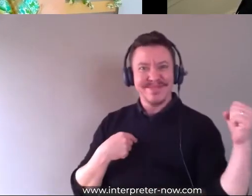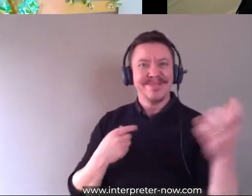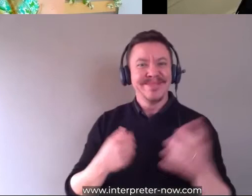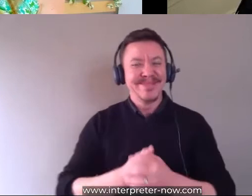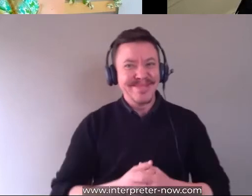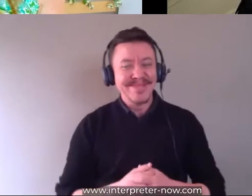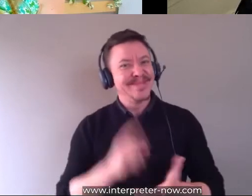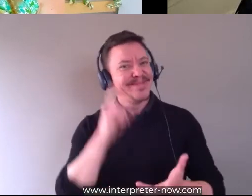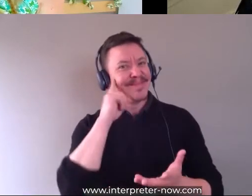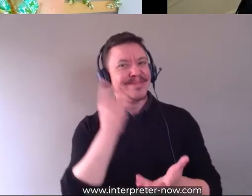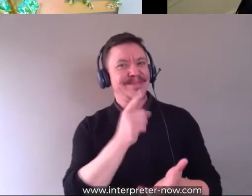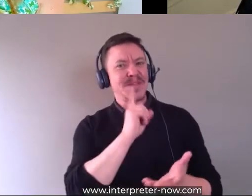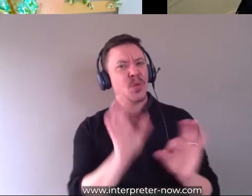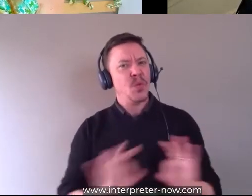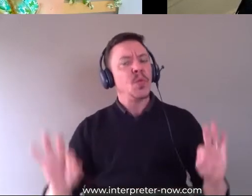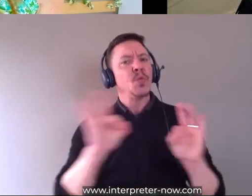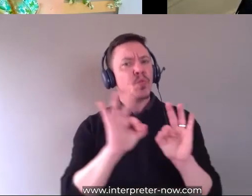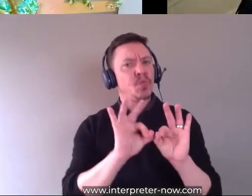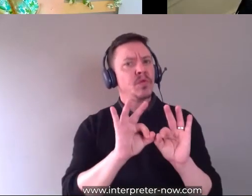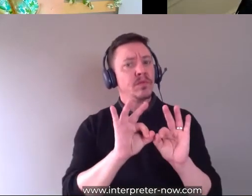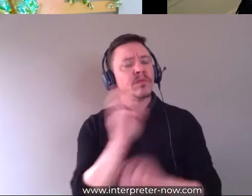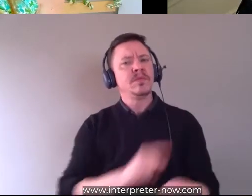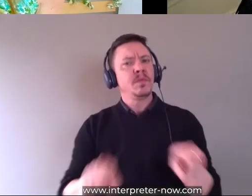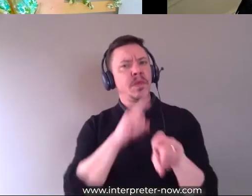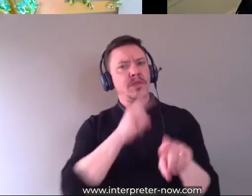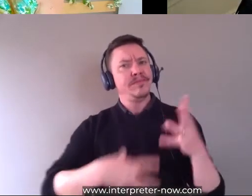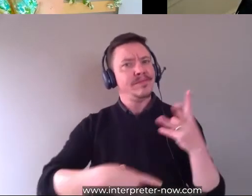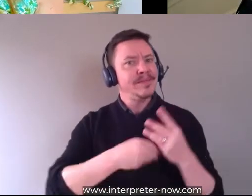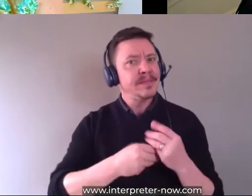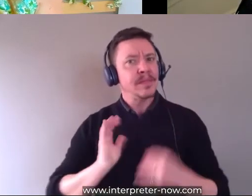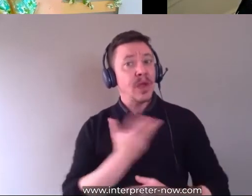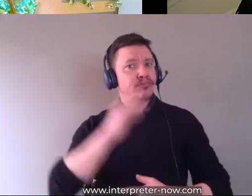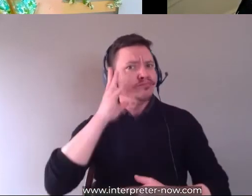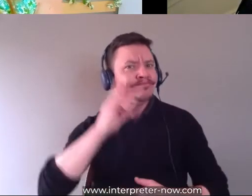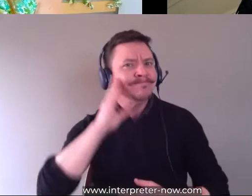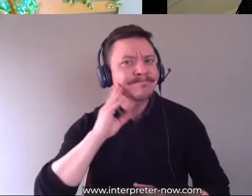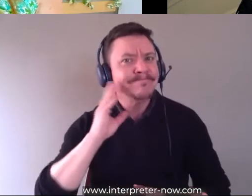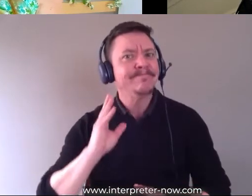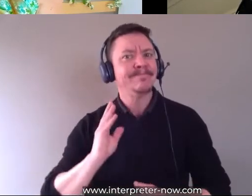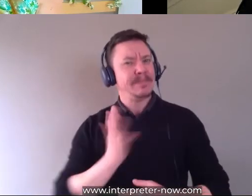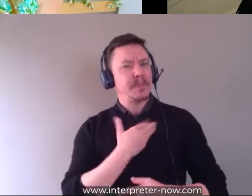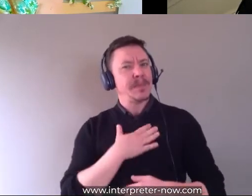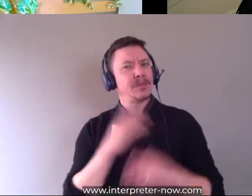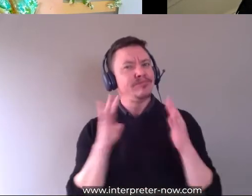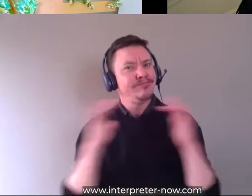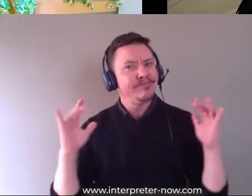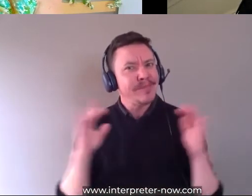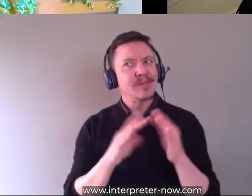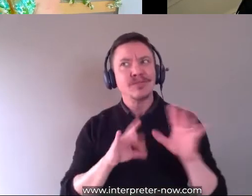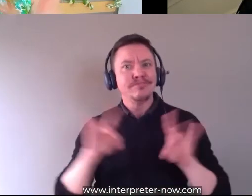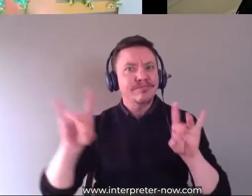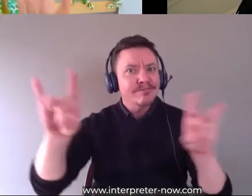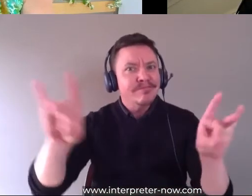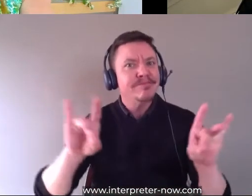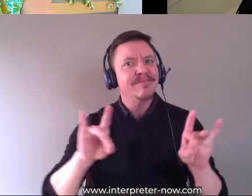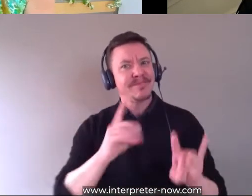And I think that's really, really important. And it also adds to our experiences. It adds to our diverse set of experiences and that really